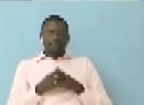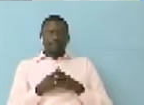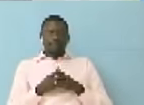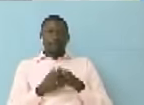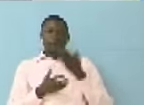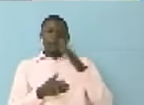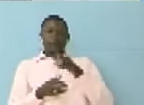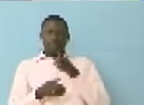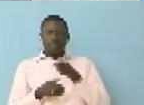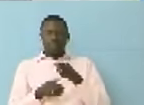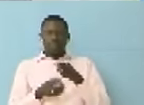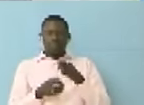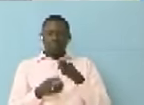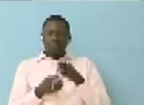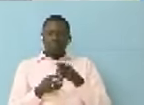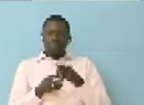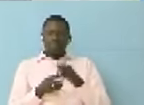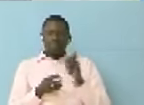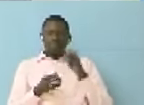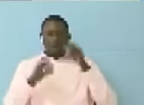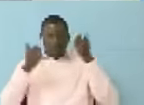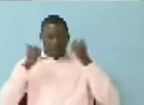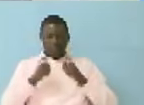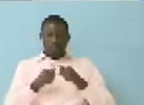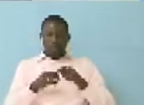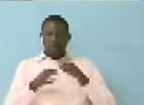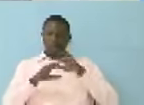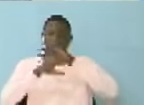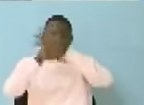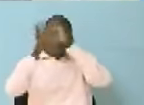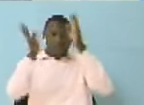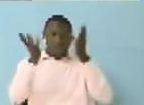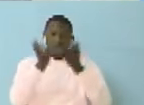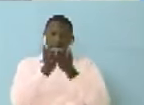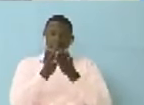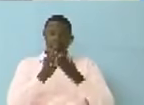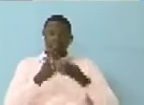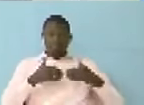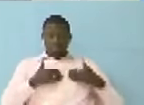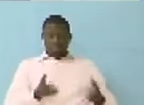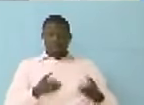by these results. That all of them were confessing.